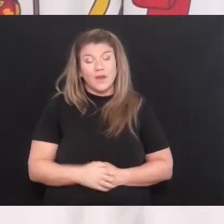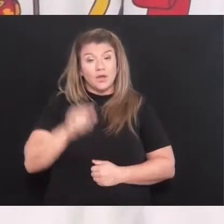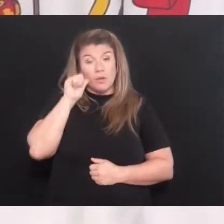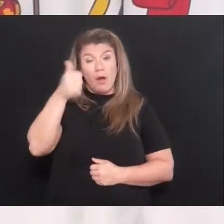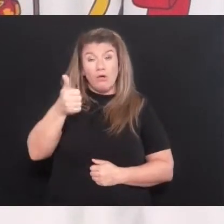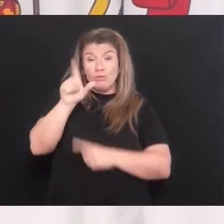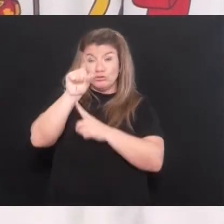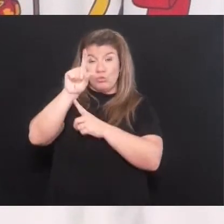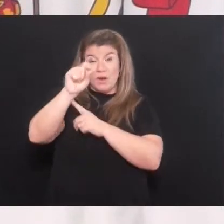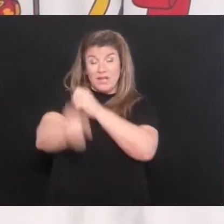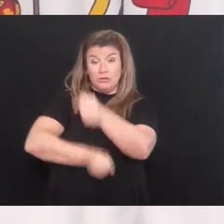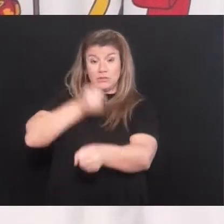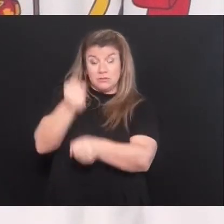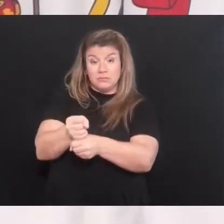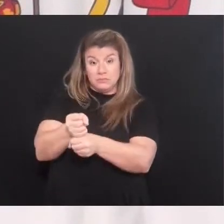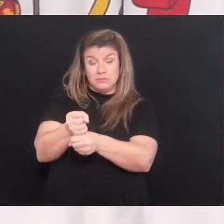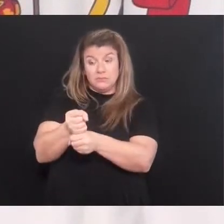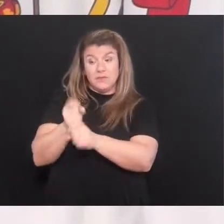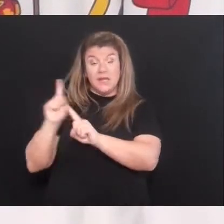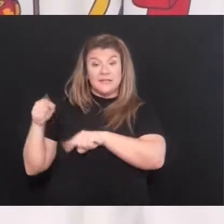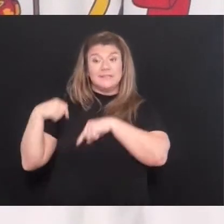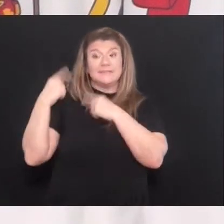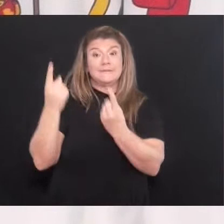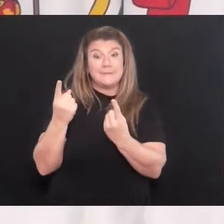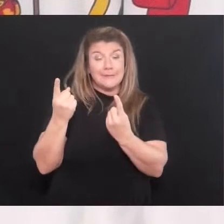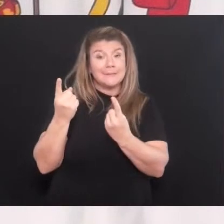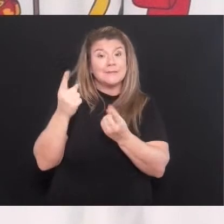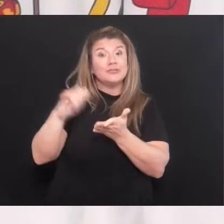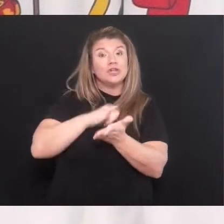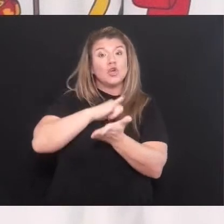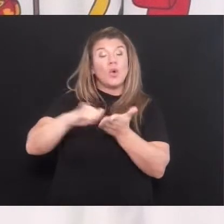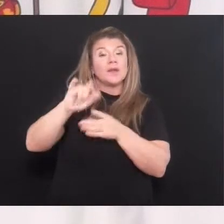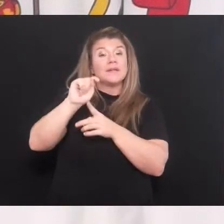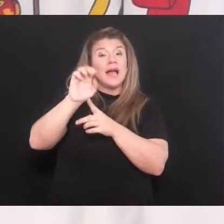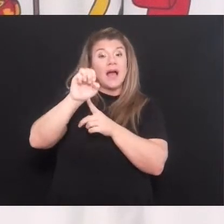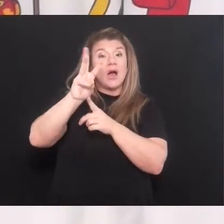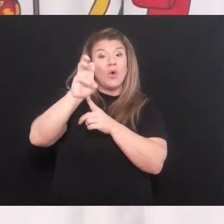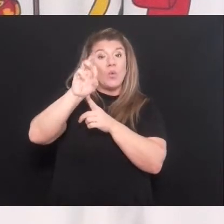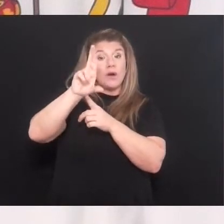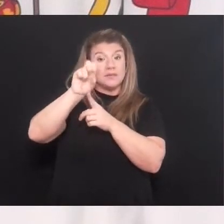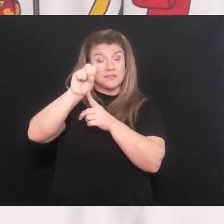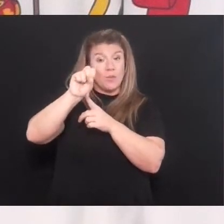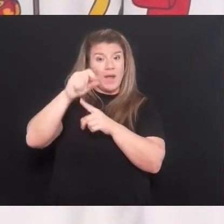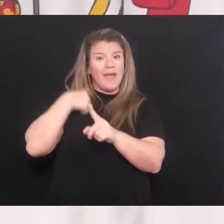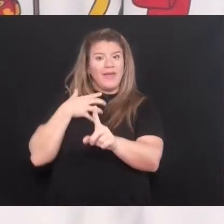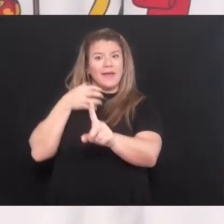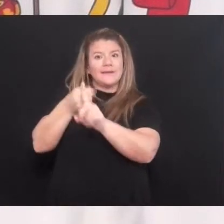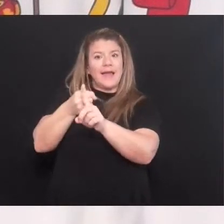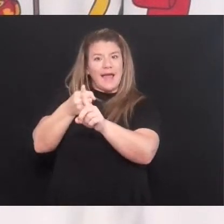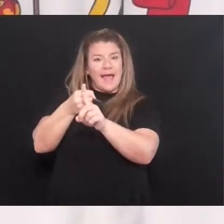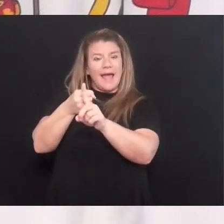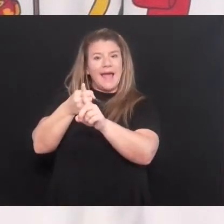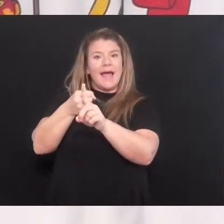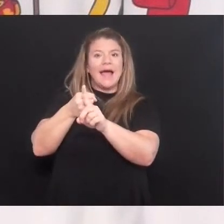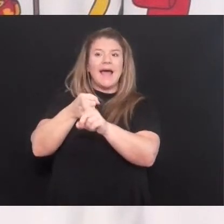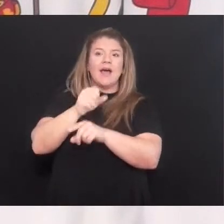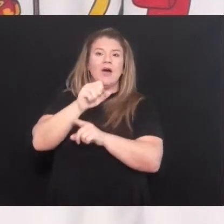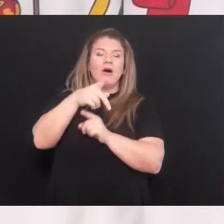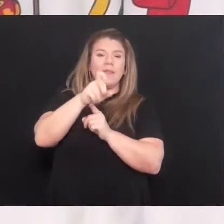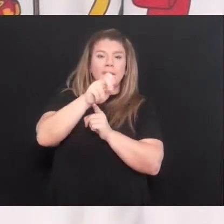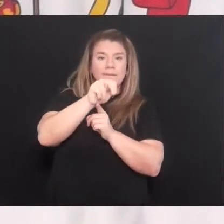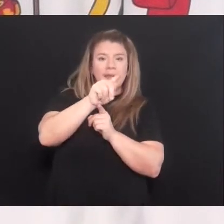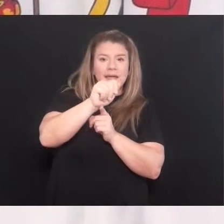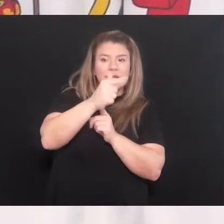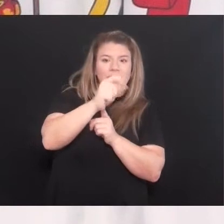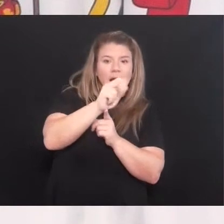20 years since our towers came down, our attack on the Pentagon, attack, you know, from